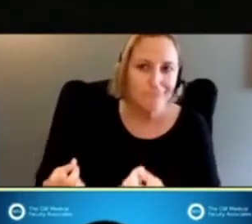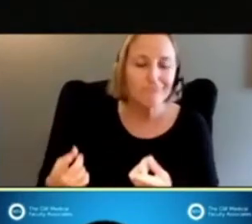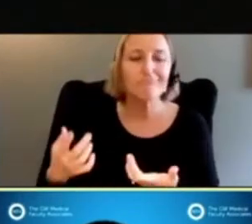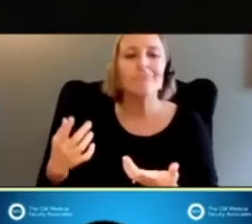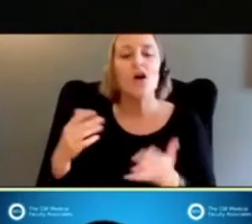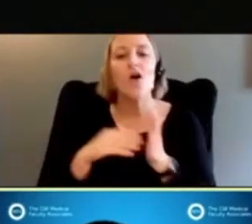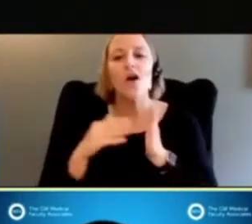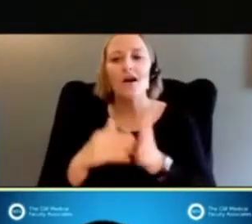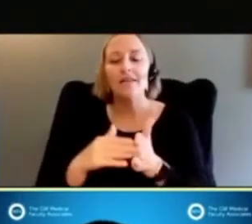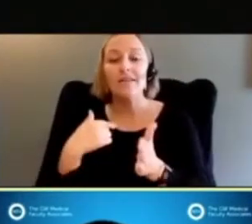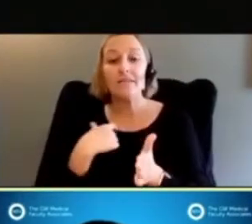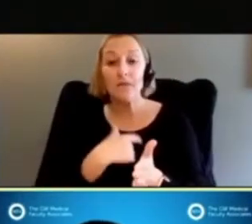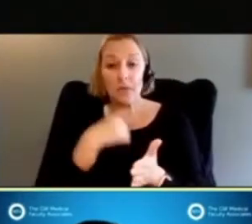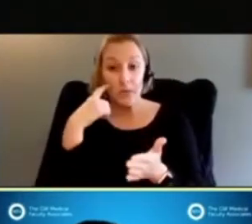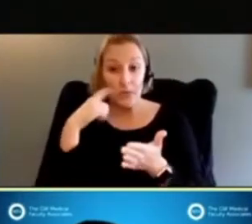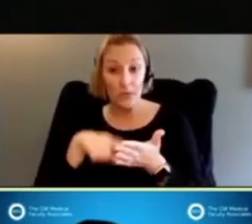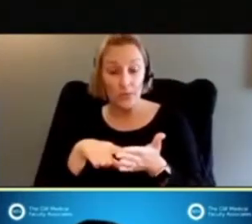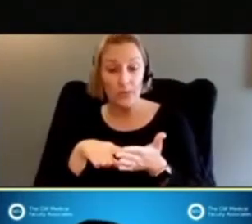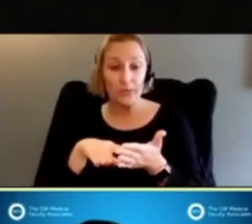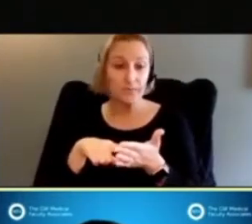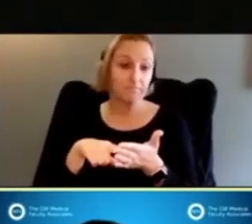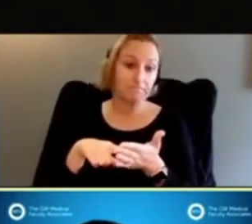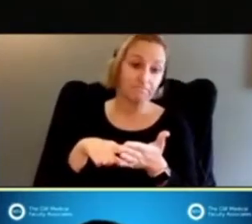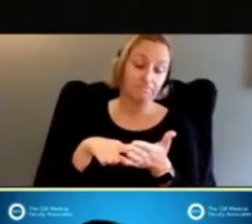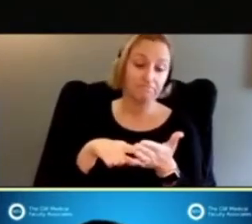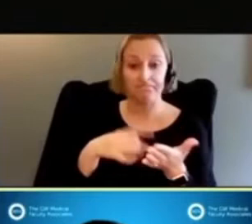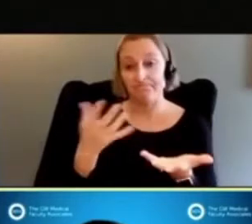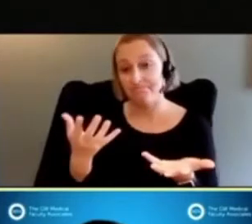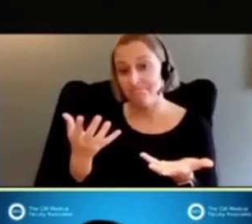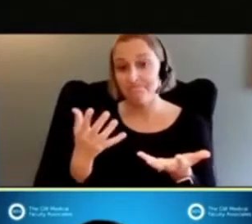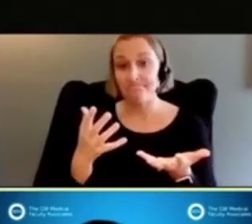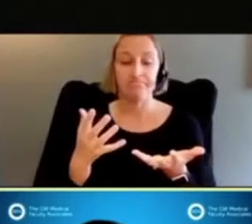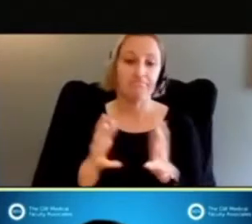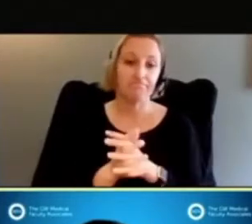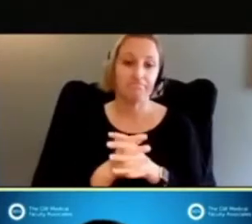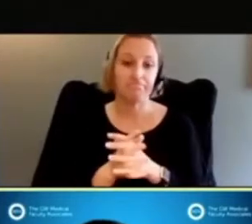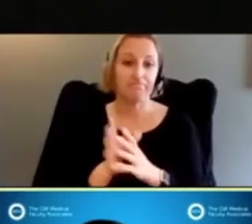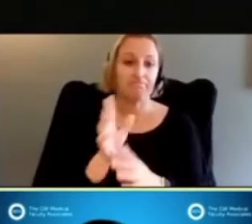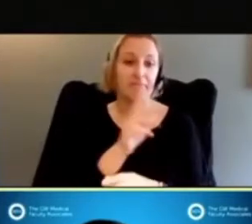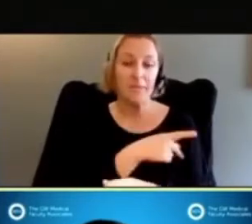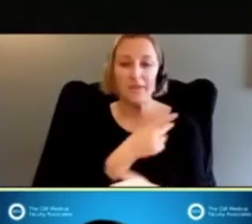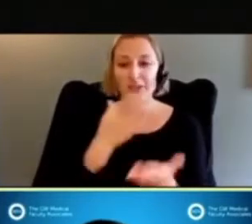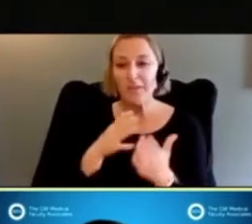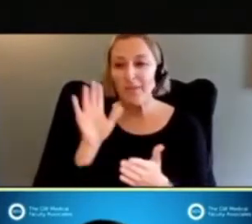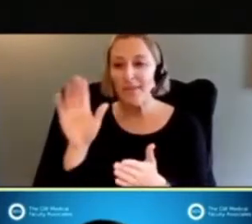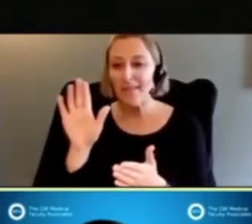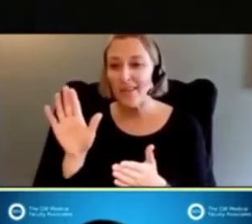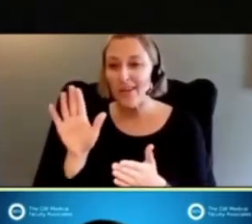Often we would find that, a patient's device, maybe they